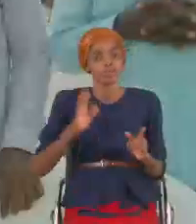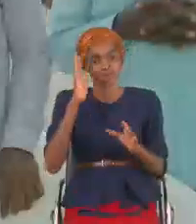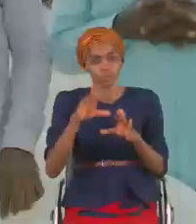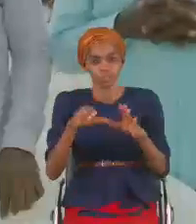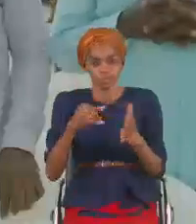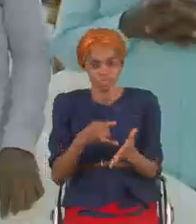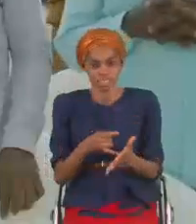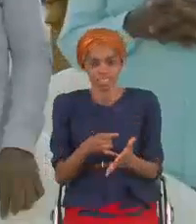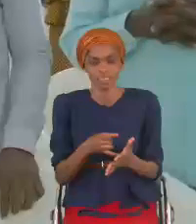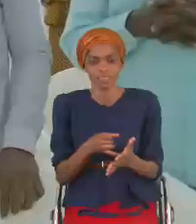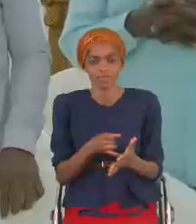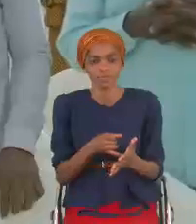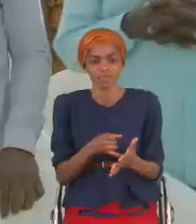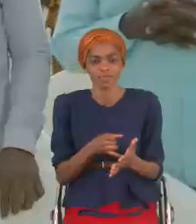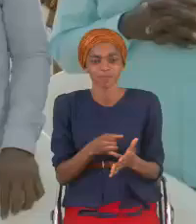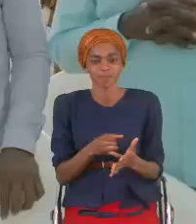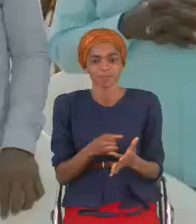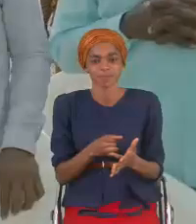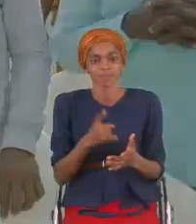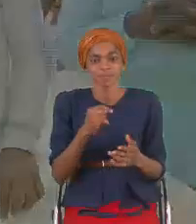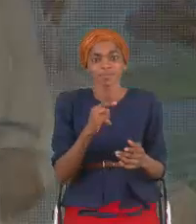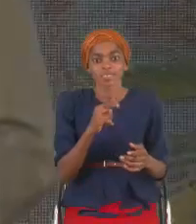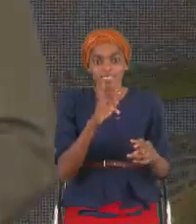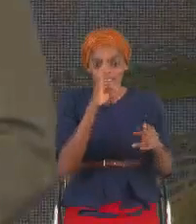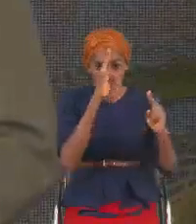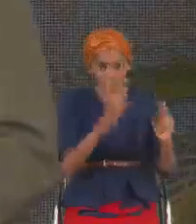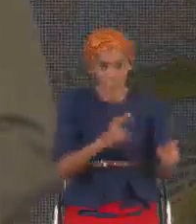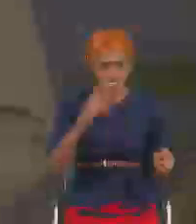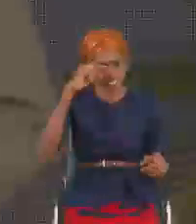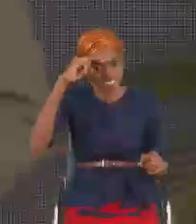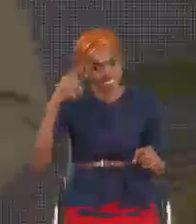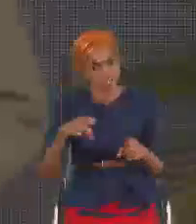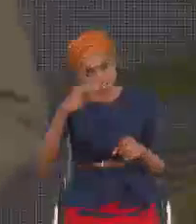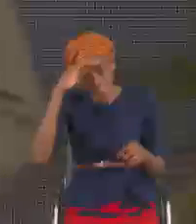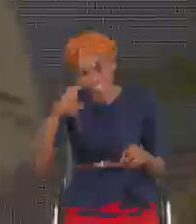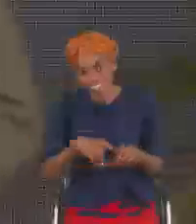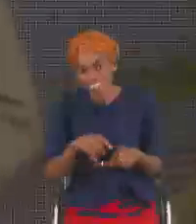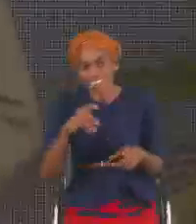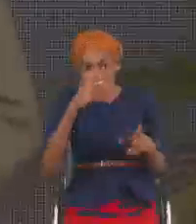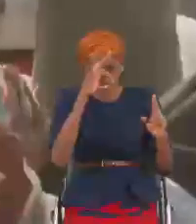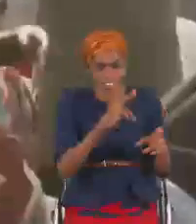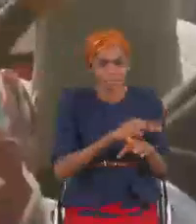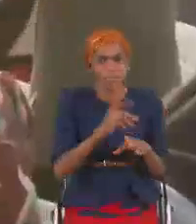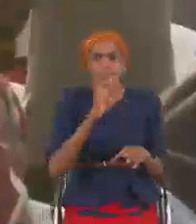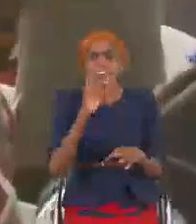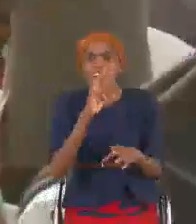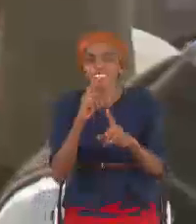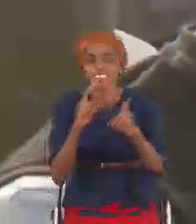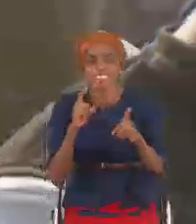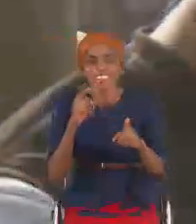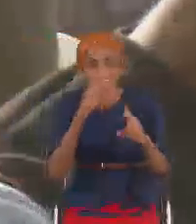it. Amen. The honored brother, honored minister, where is he there? Honored